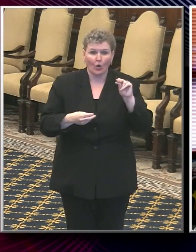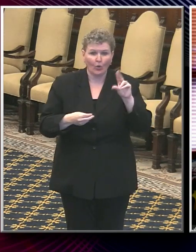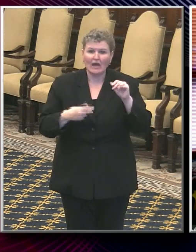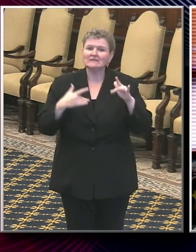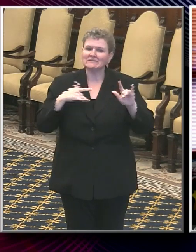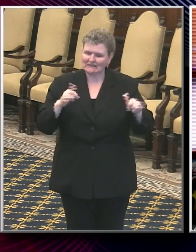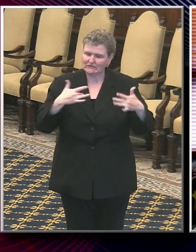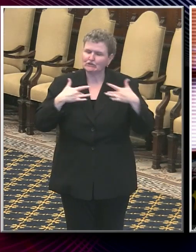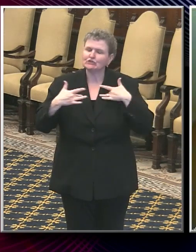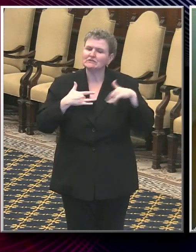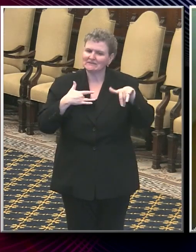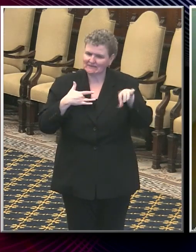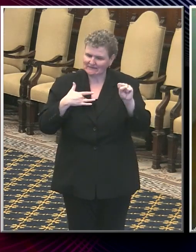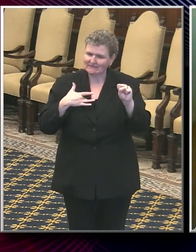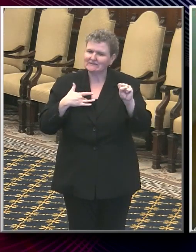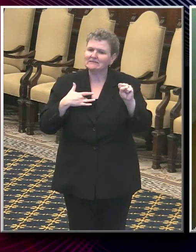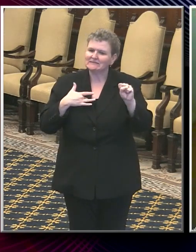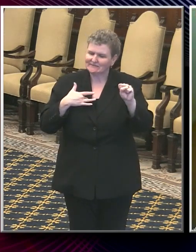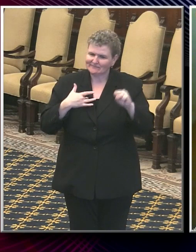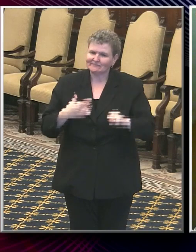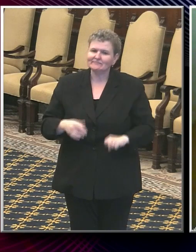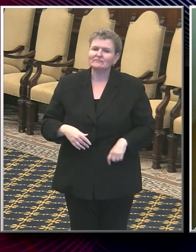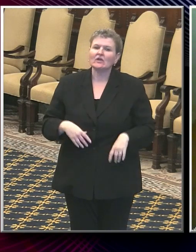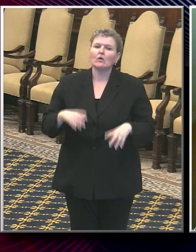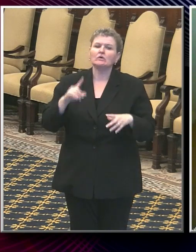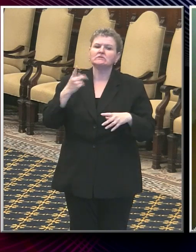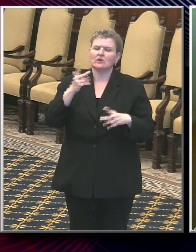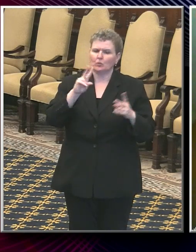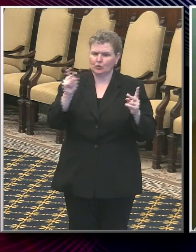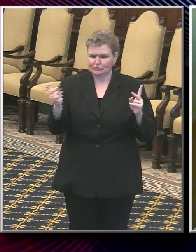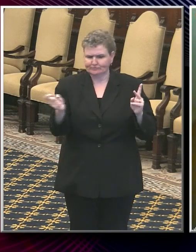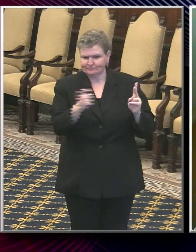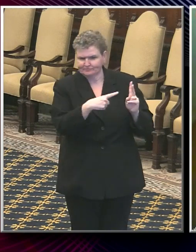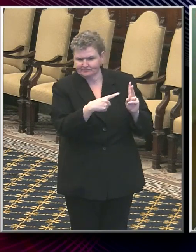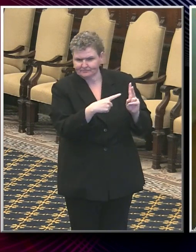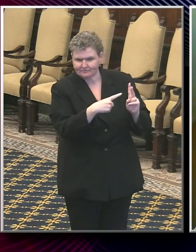nonetheless. And also, Mayor, for you and probably